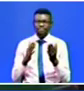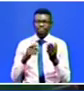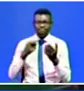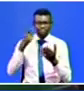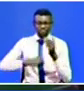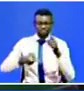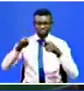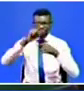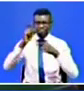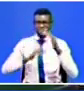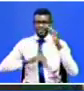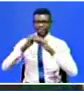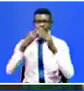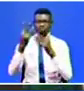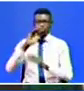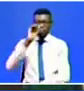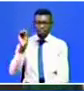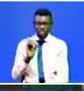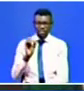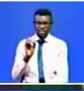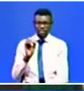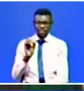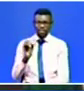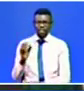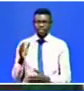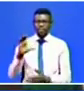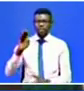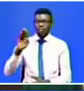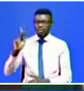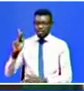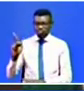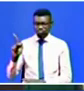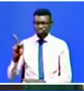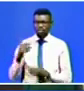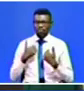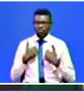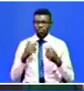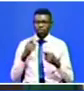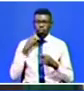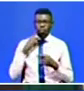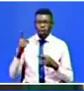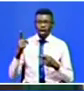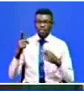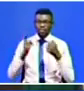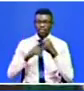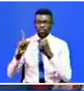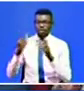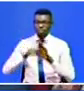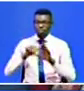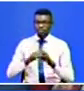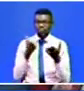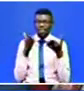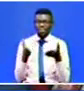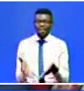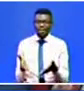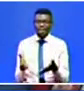at 4% above the base lending rate as set by the Central Bank of Kenya. Only 161 members were present in the House